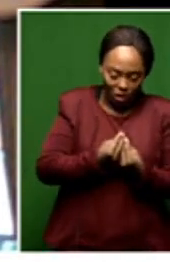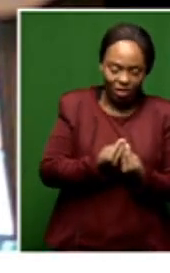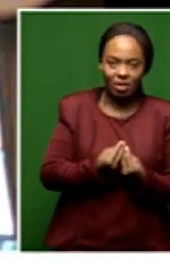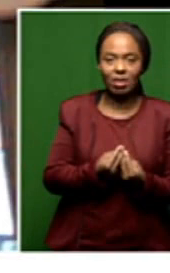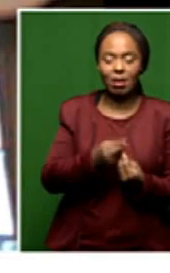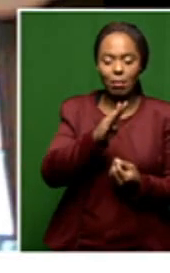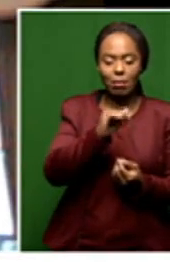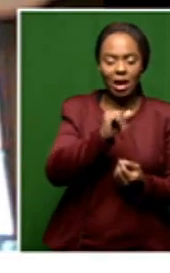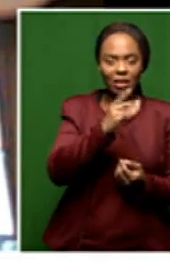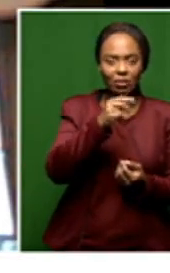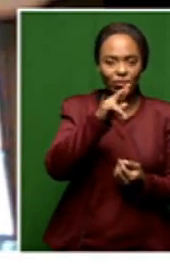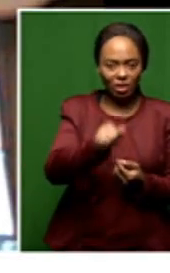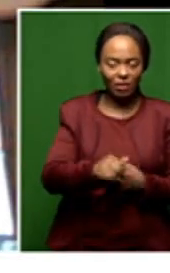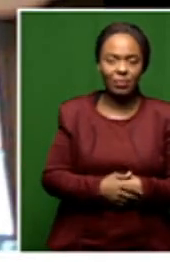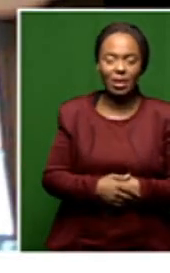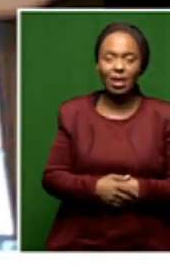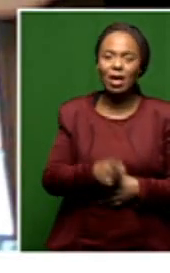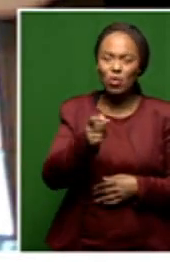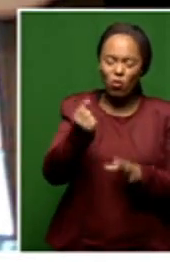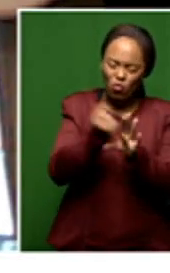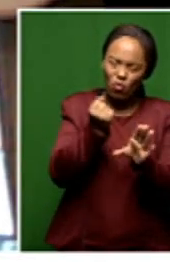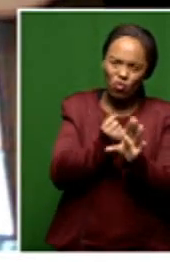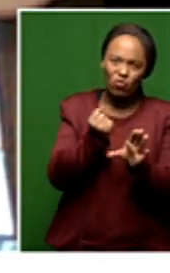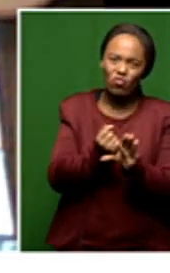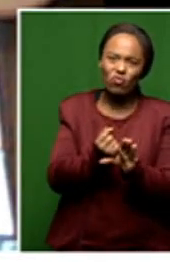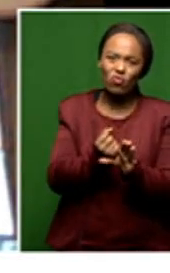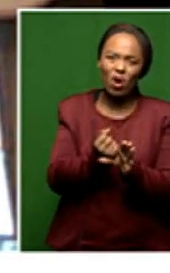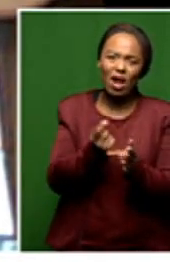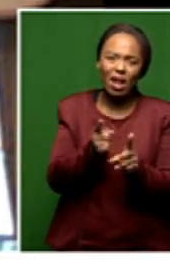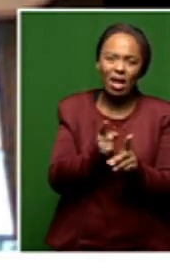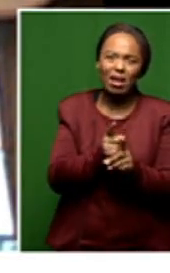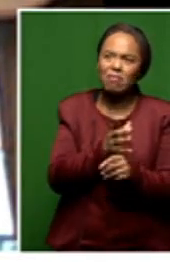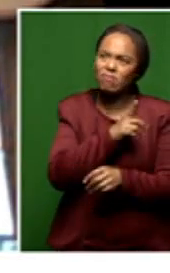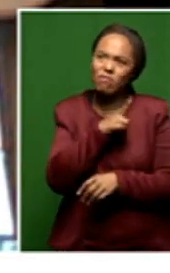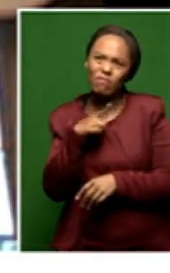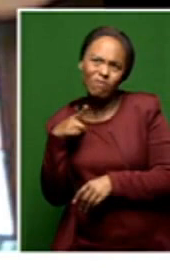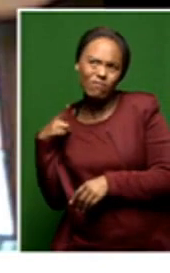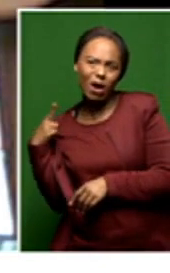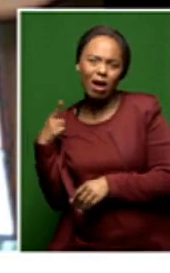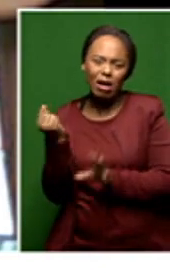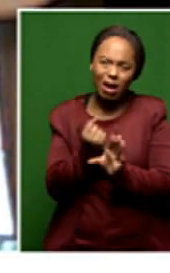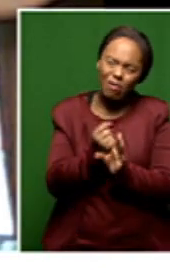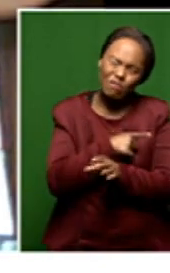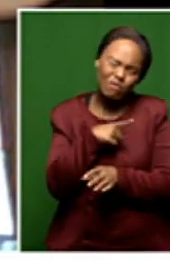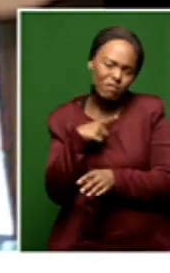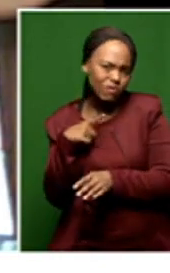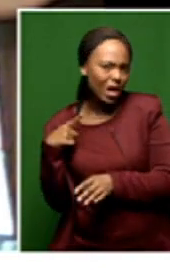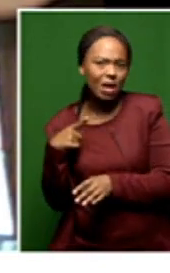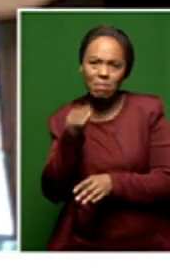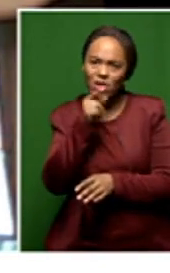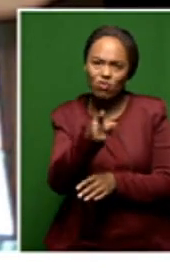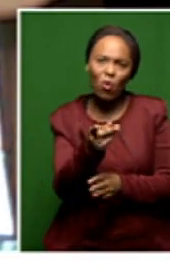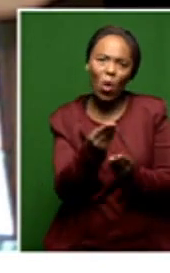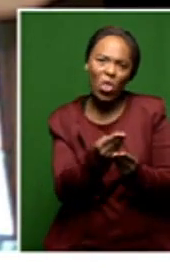incorrect food, with eating too much processed food, with eating just bad nutrition